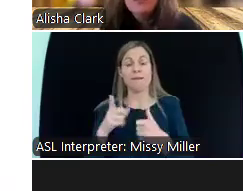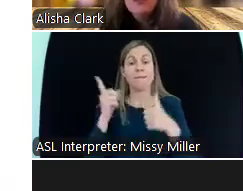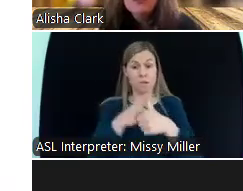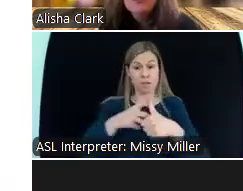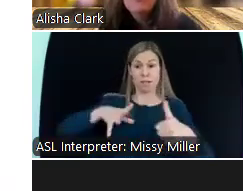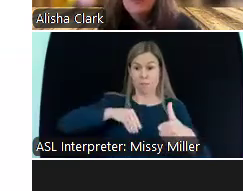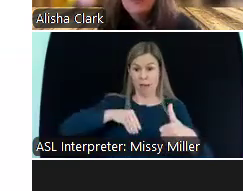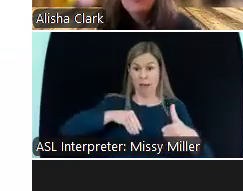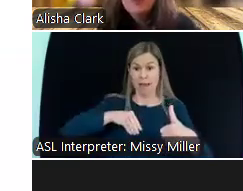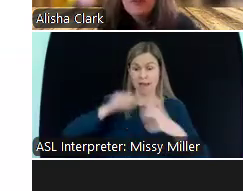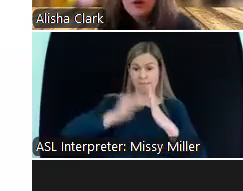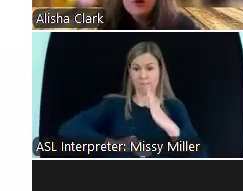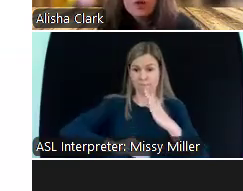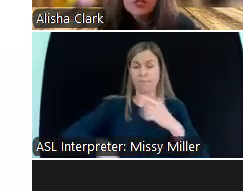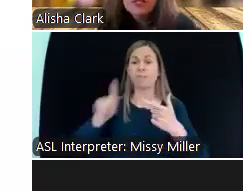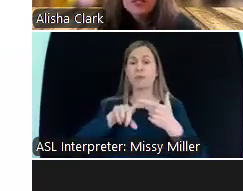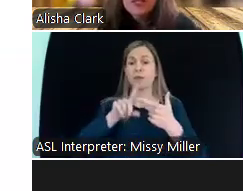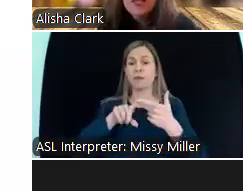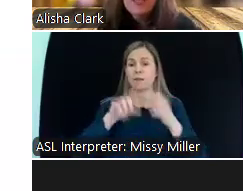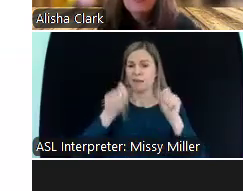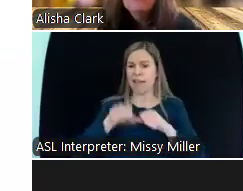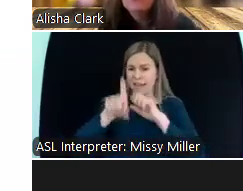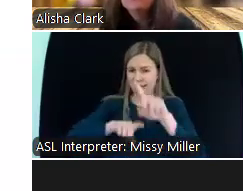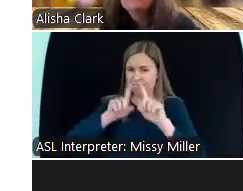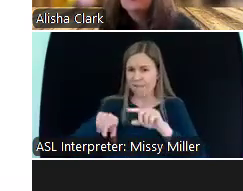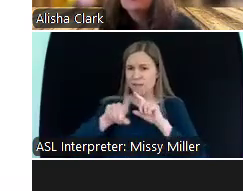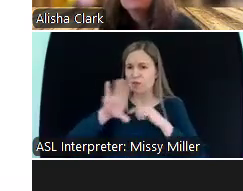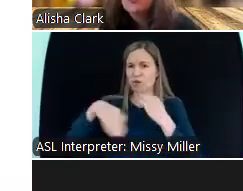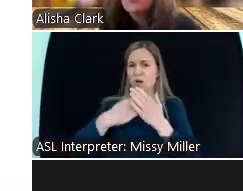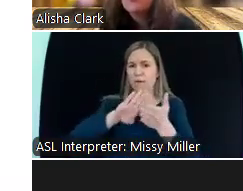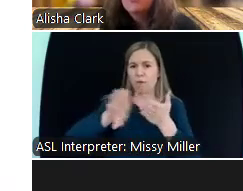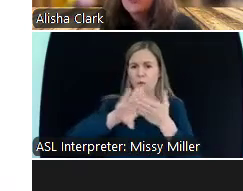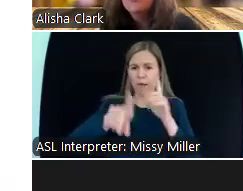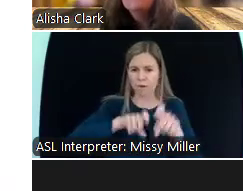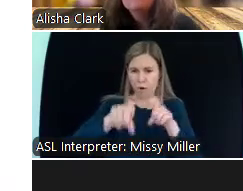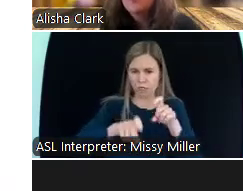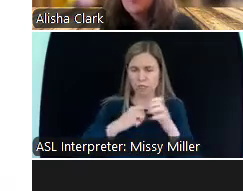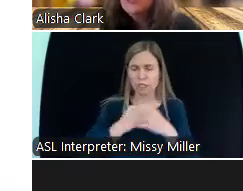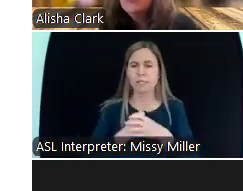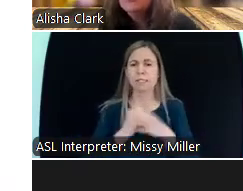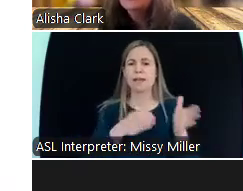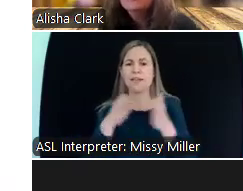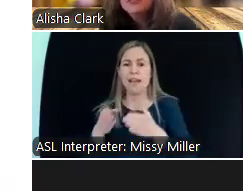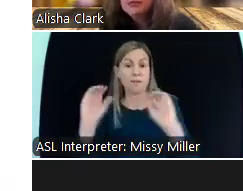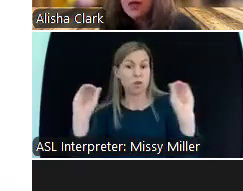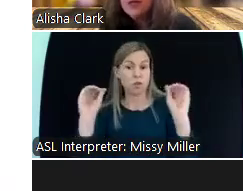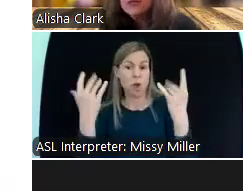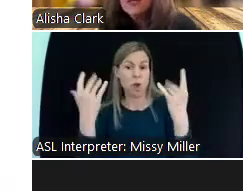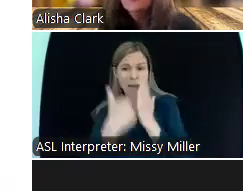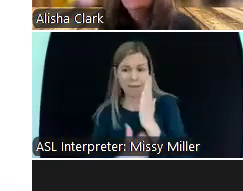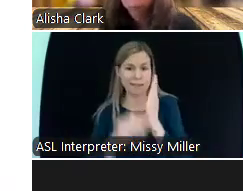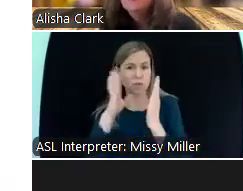to then complete those waiver questions. And then, of course, if there is no waiting list, you will get the